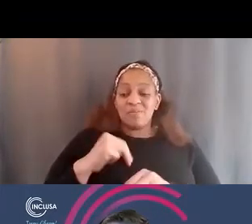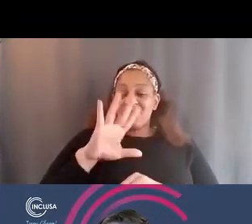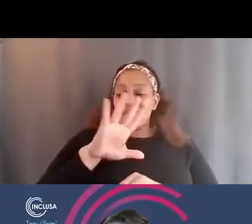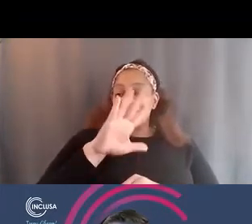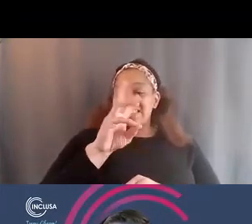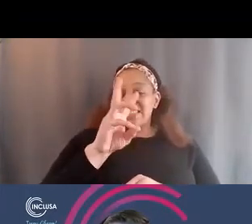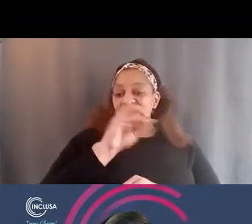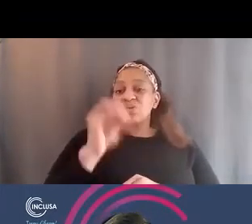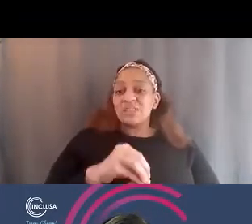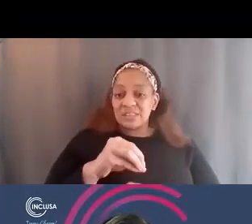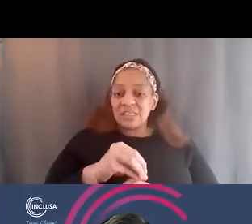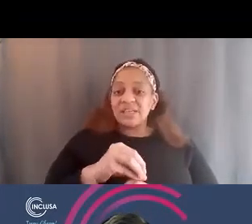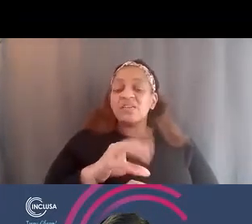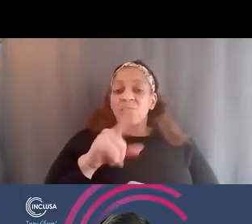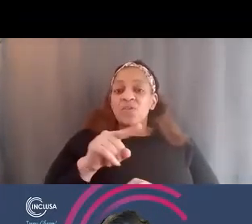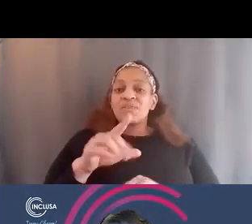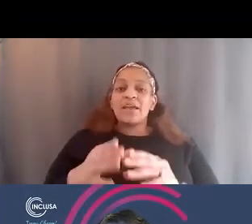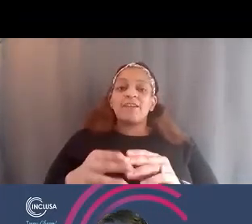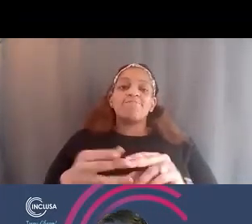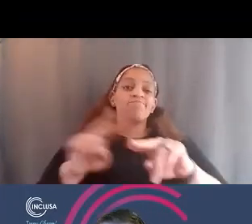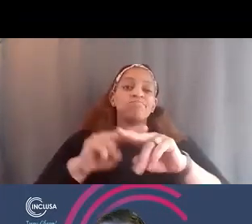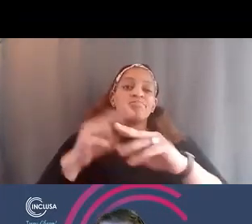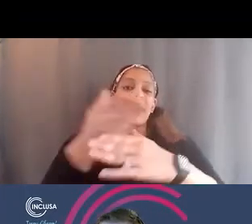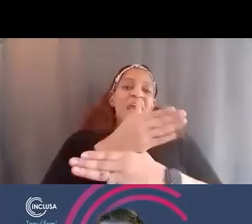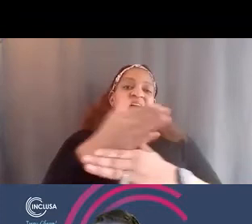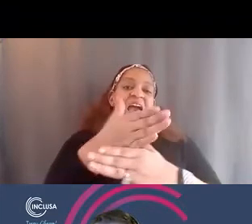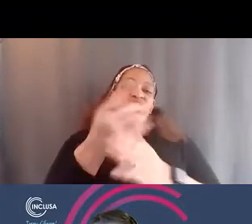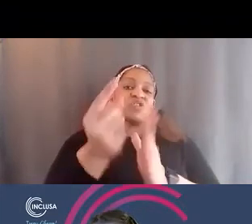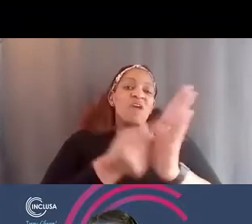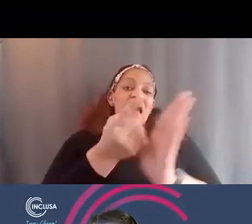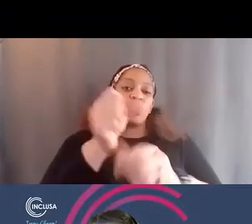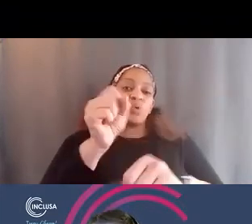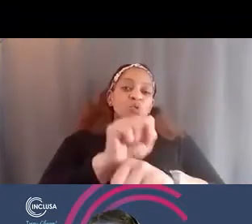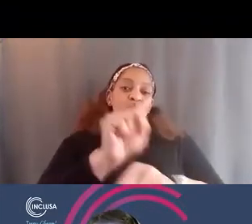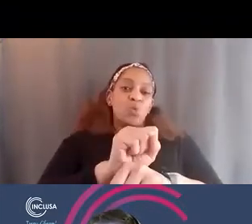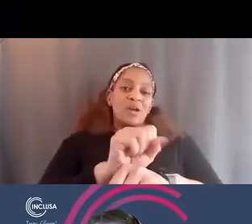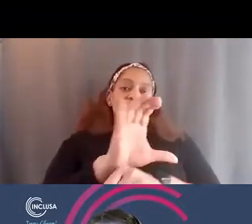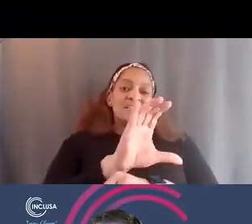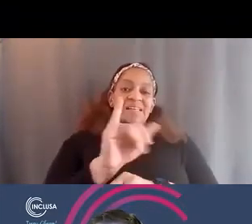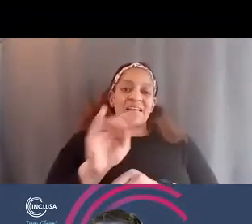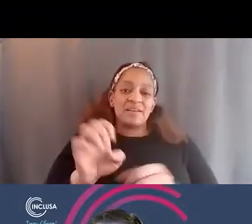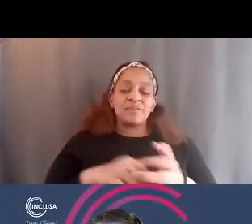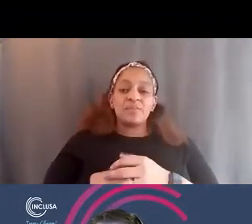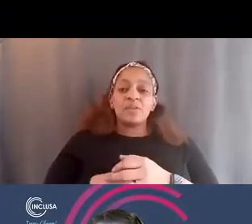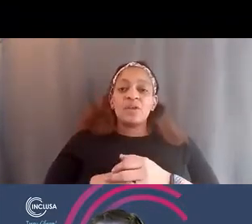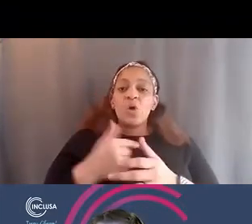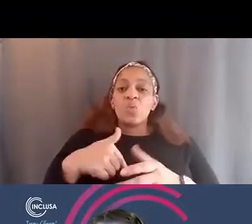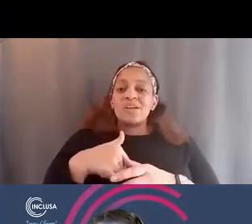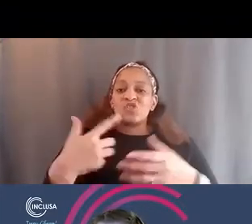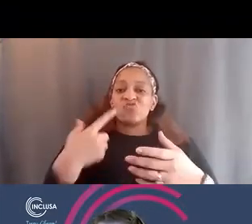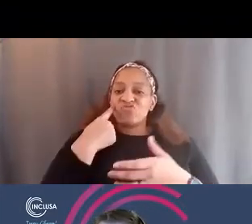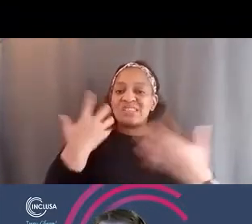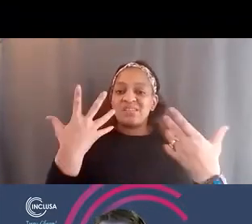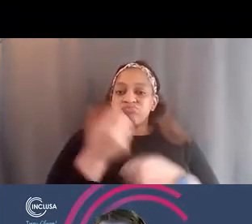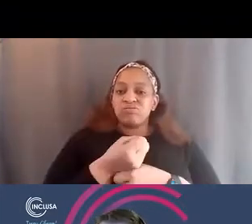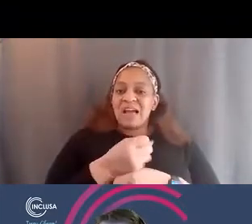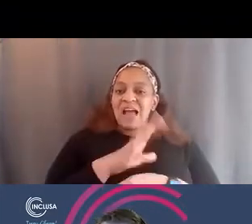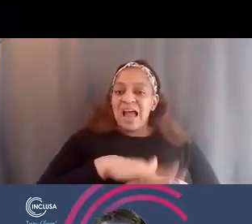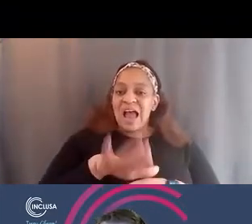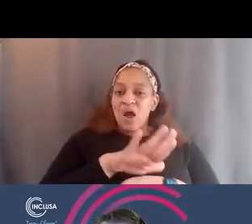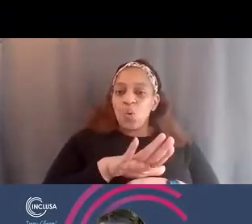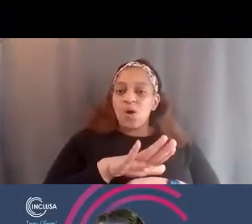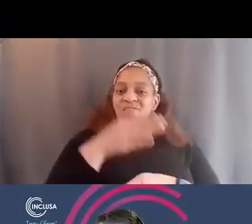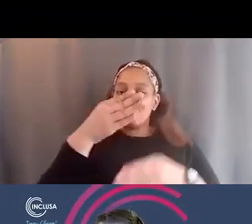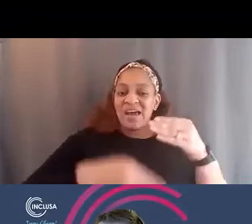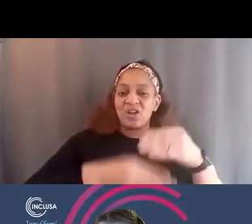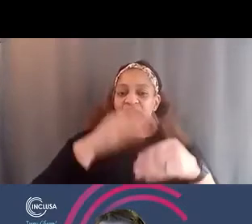integrated employment. Just as a side note, we just kind of finalized our 2021 numbers